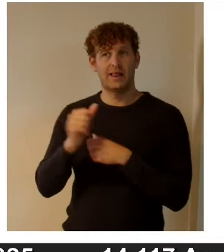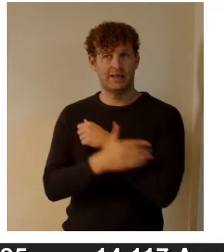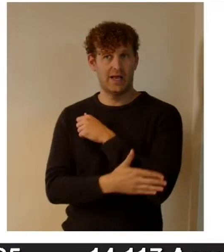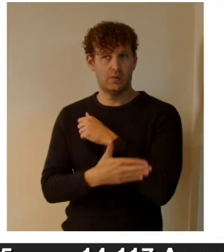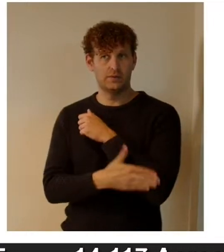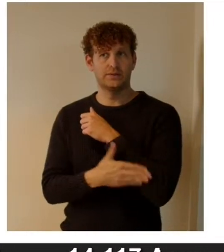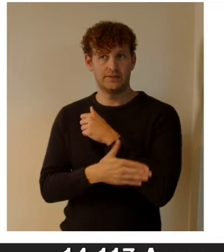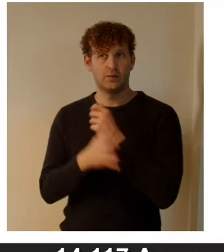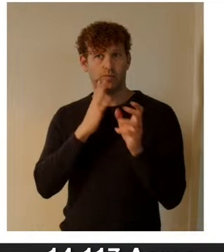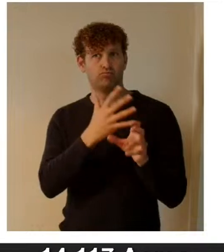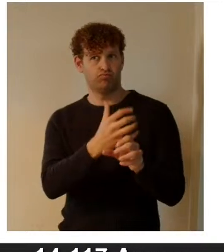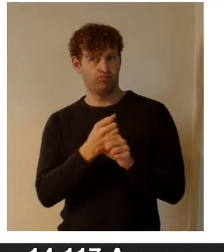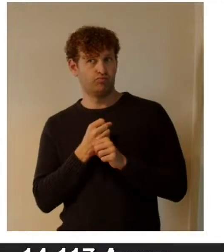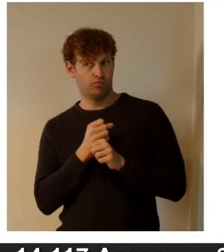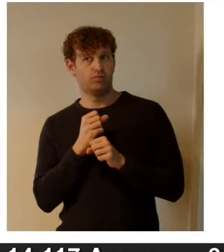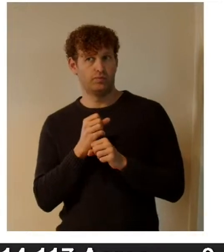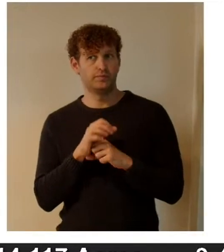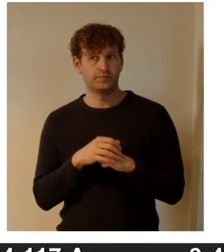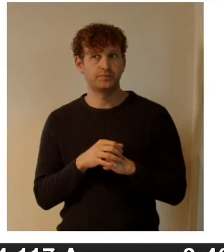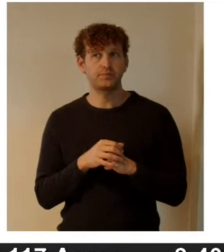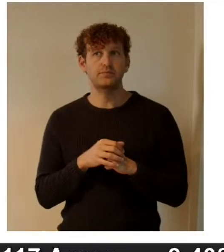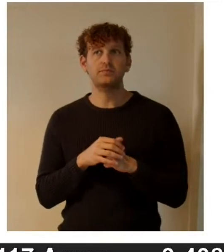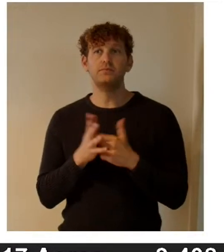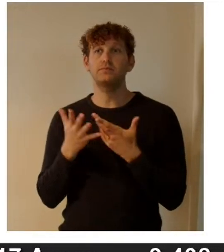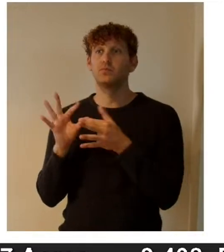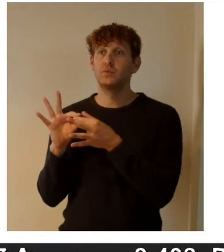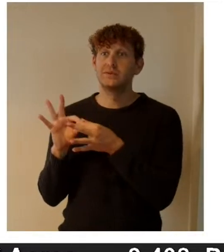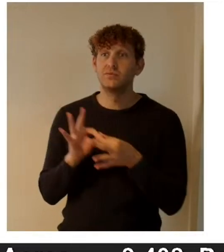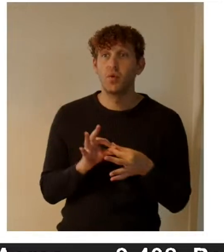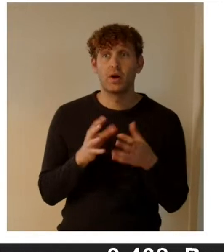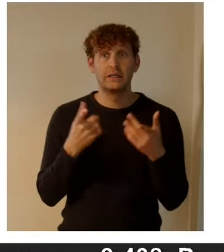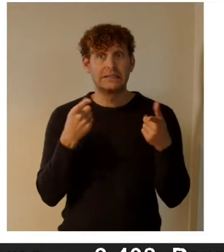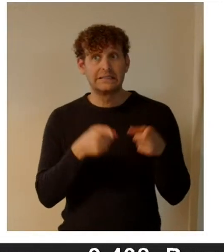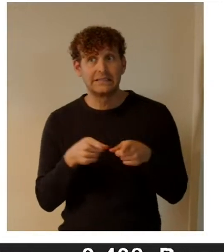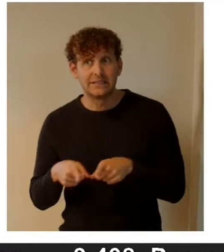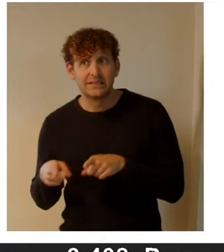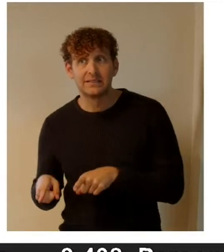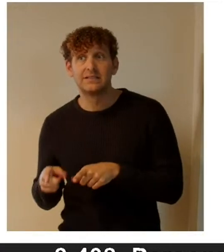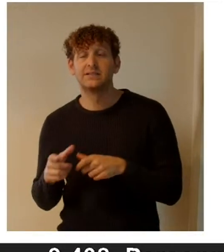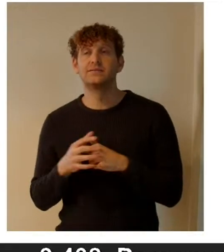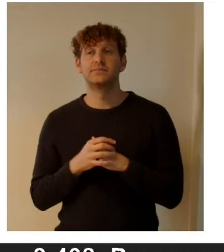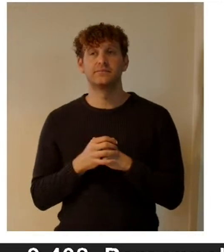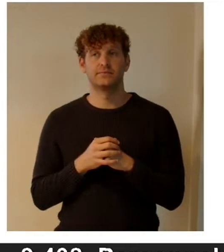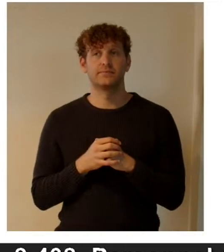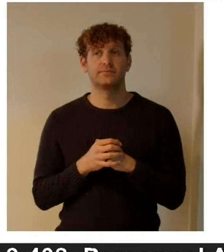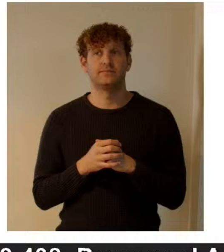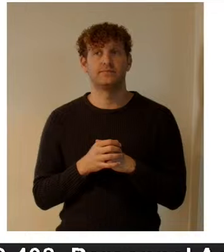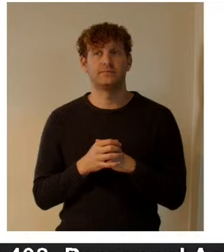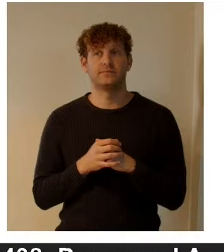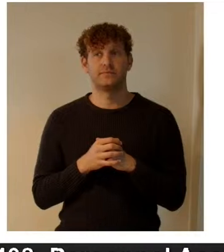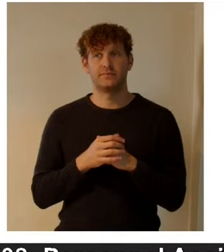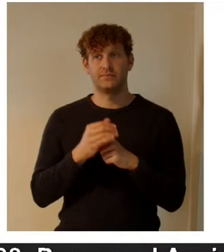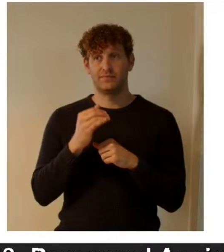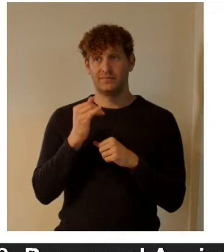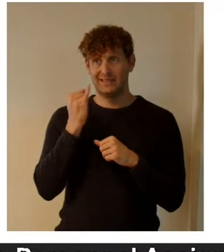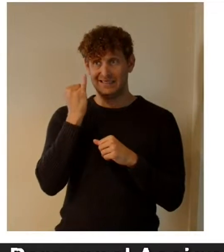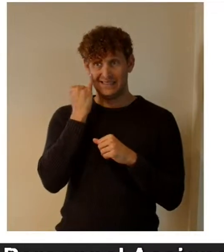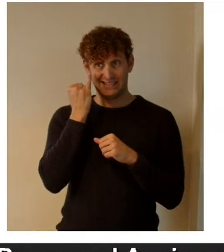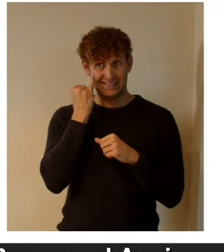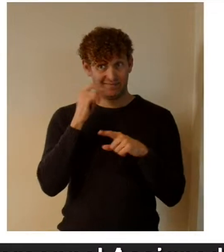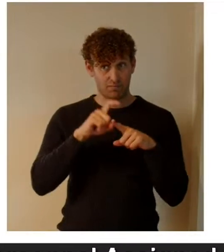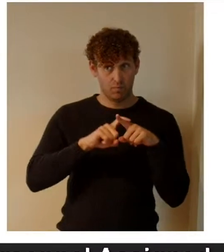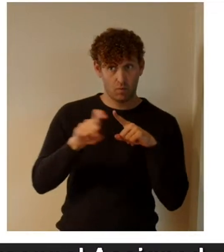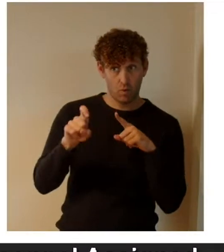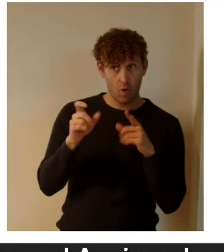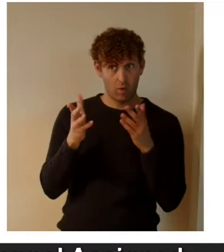fire calls that are related to the incident, they will be routed to the incident. If they are calls for service within those areas that are